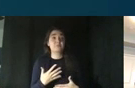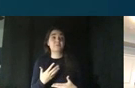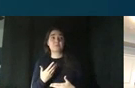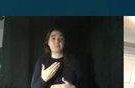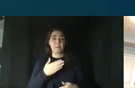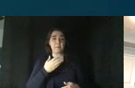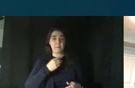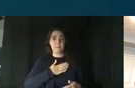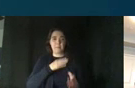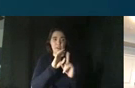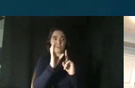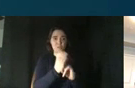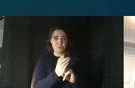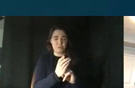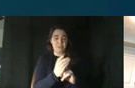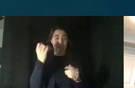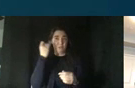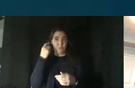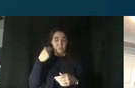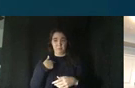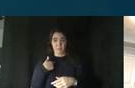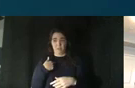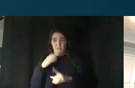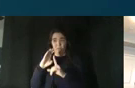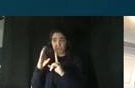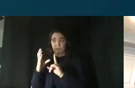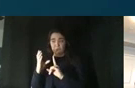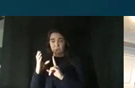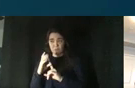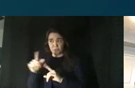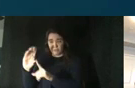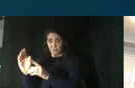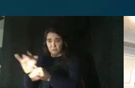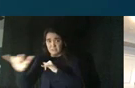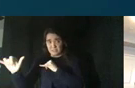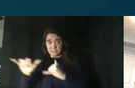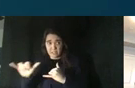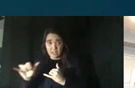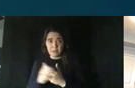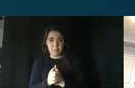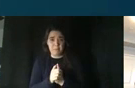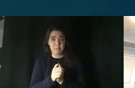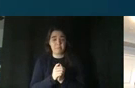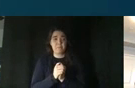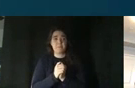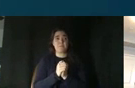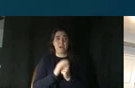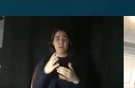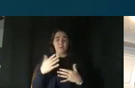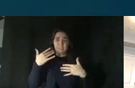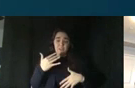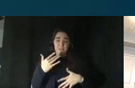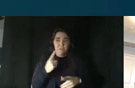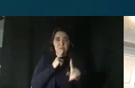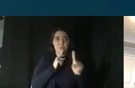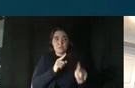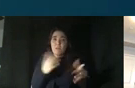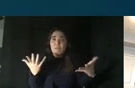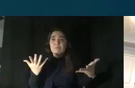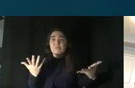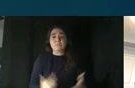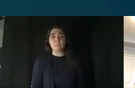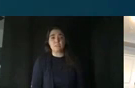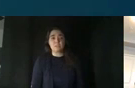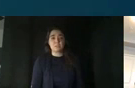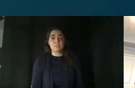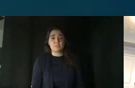despite living in modern Afghanistan for 4.5 years. I was terrified of what some responses would be.